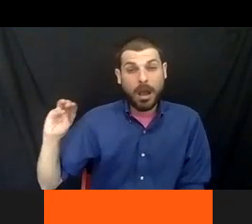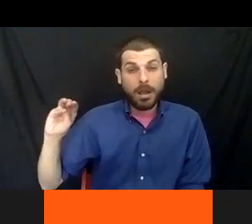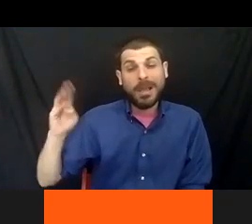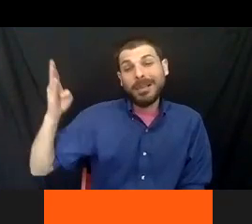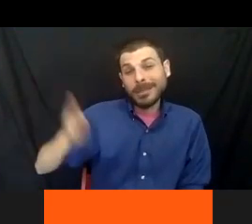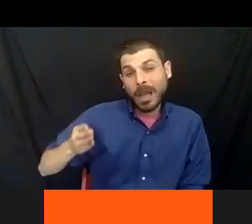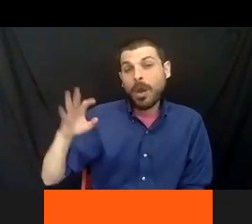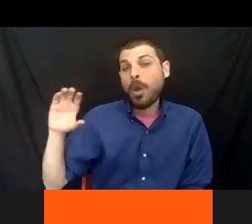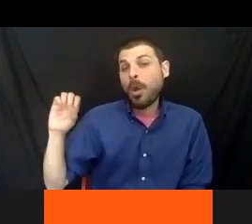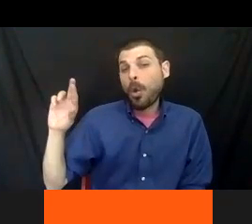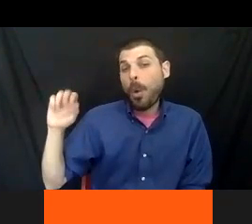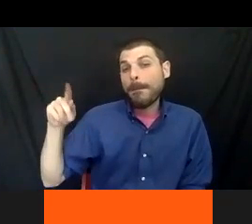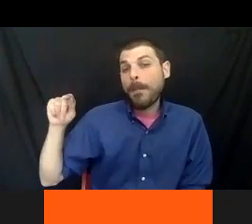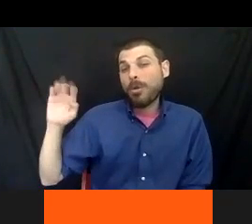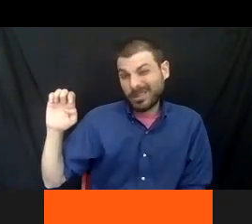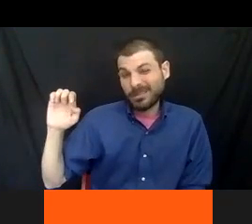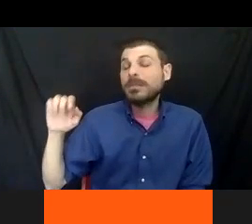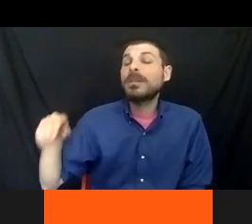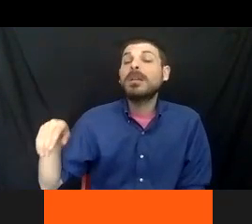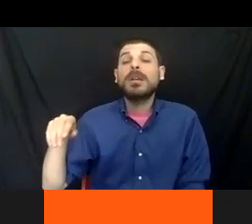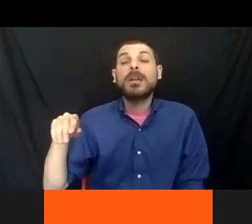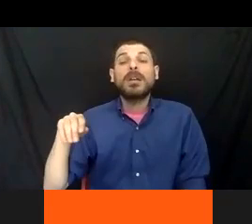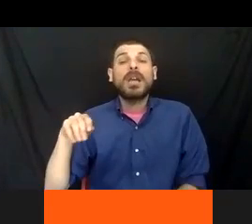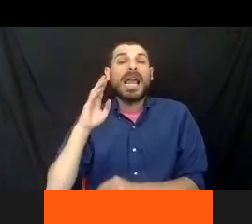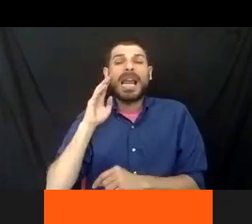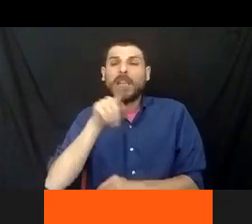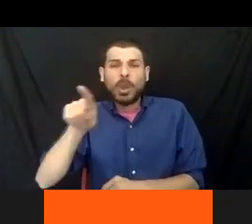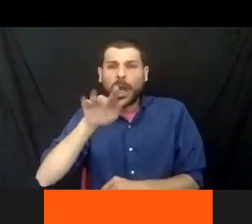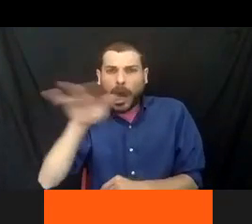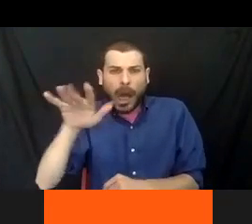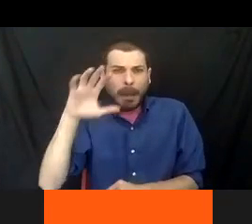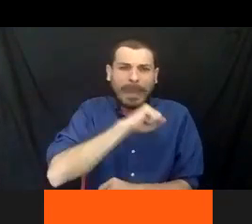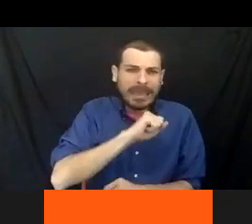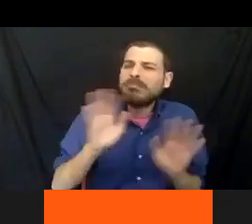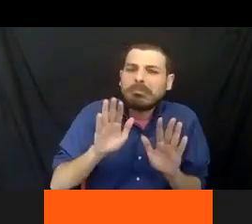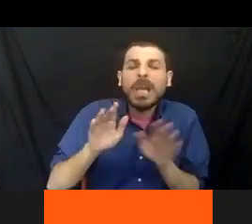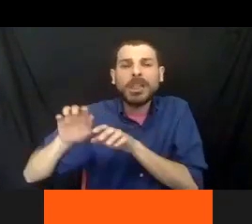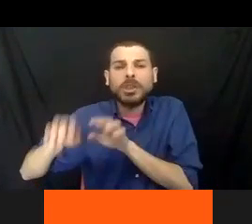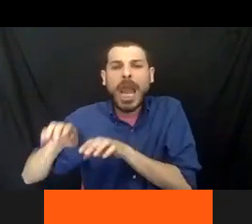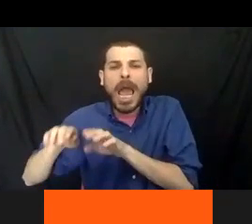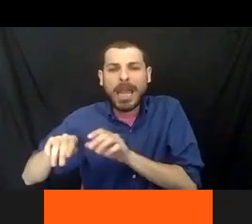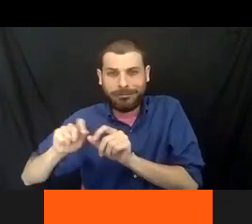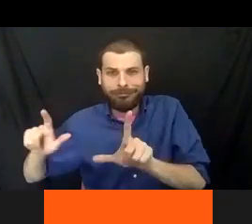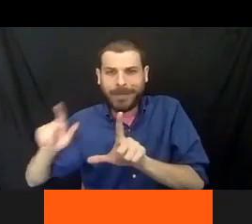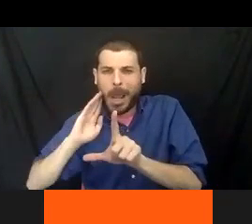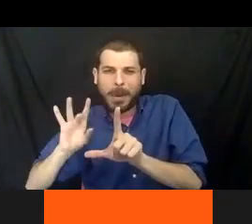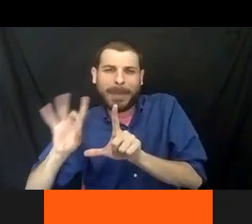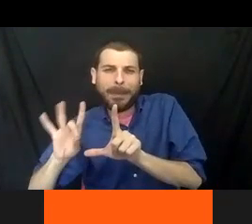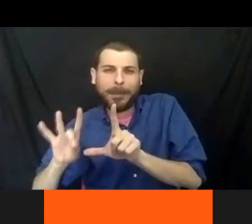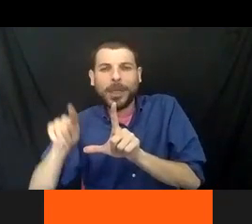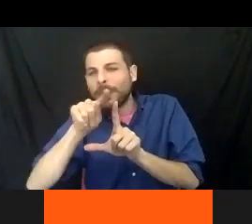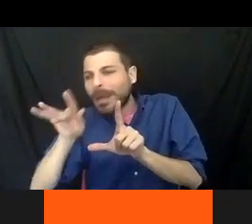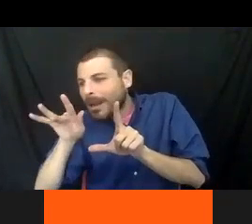www.freddiemac.com/corporate. And again, I will put those addresses in the chat box when I'm done with this